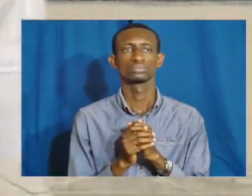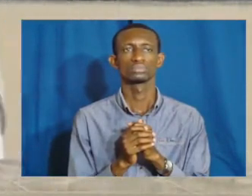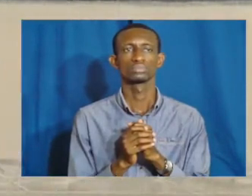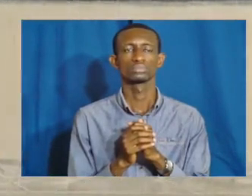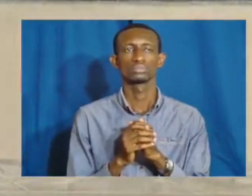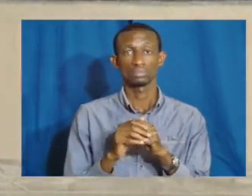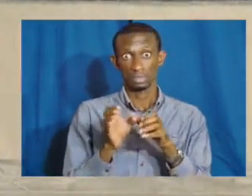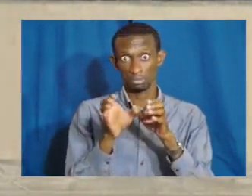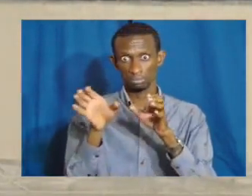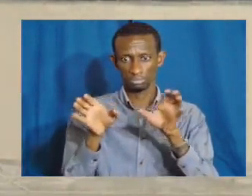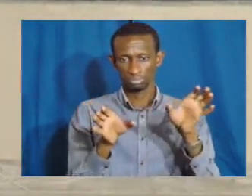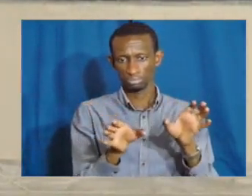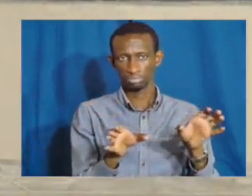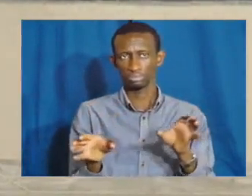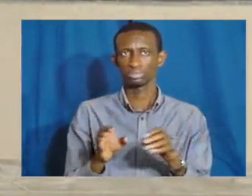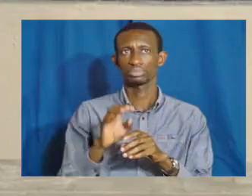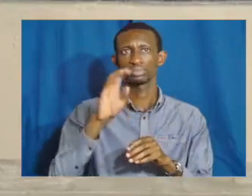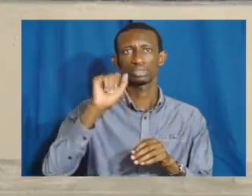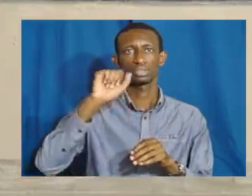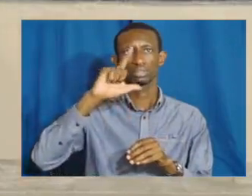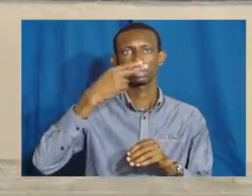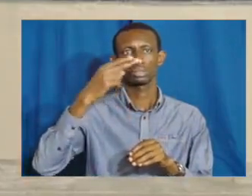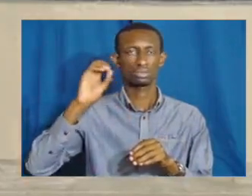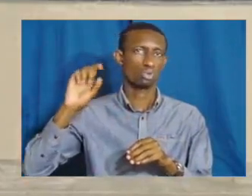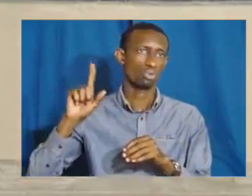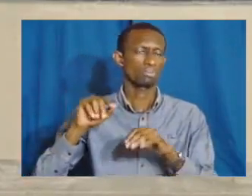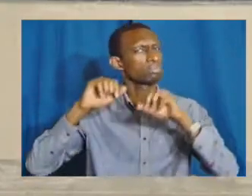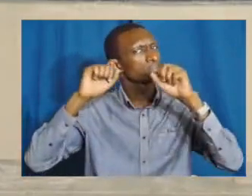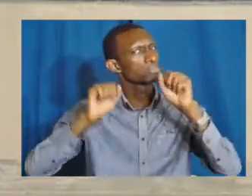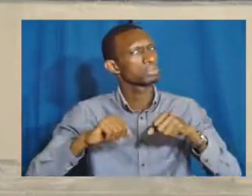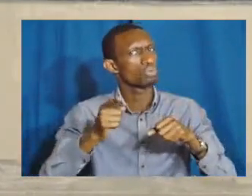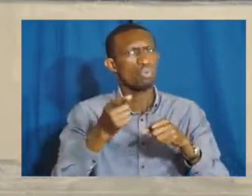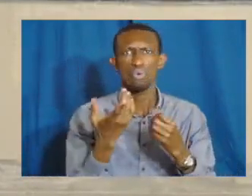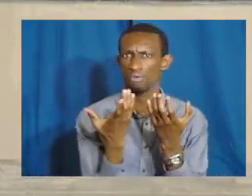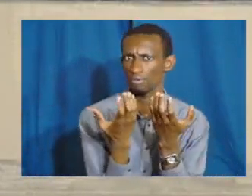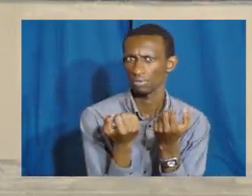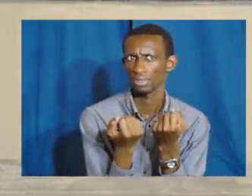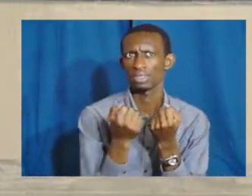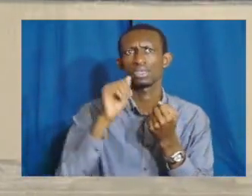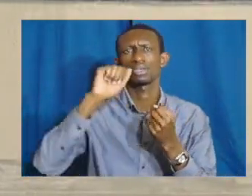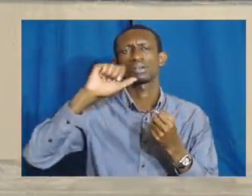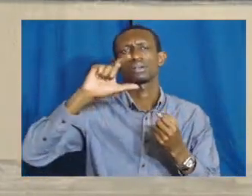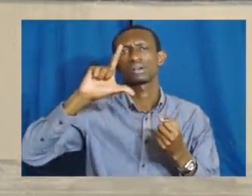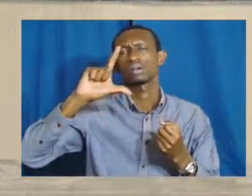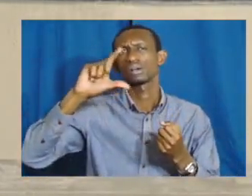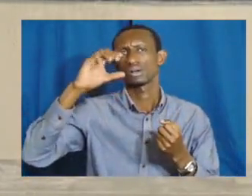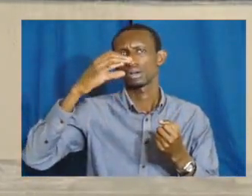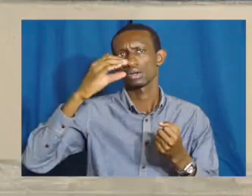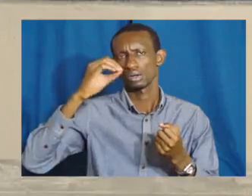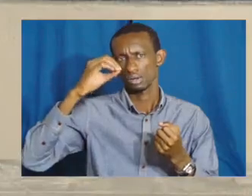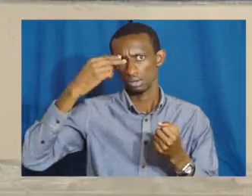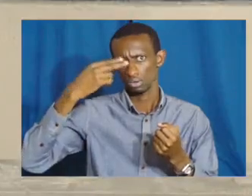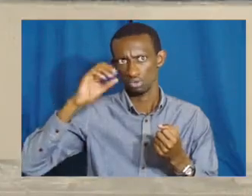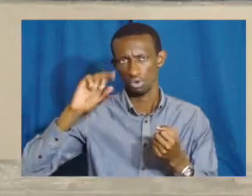branched alcohols. So you may have an alcohol. For example, let's start right away. We